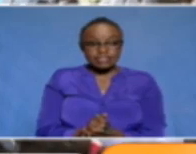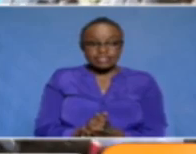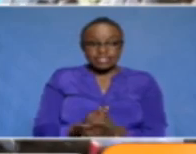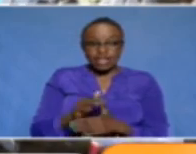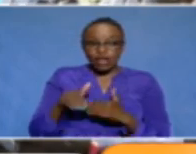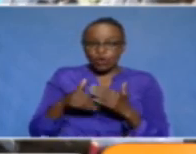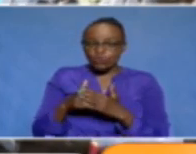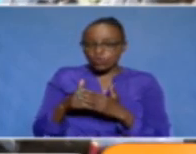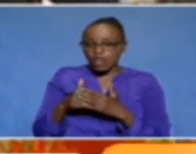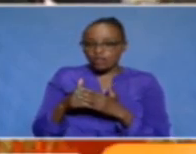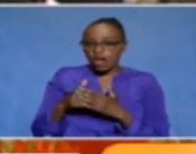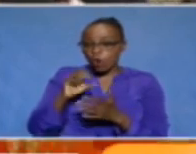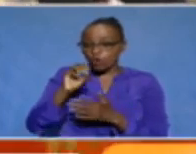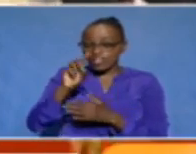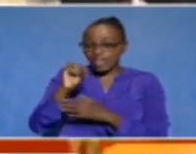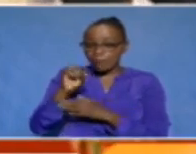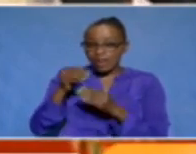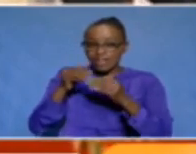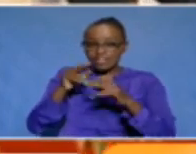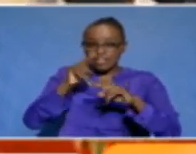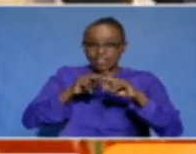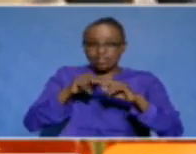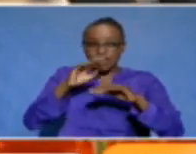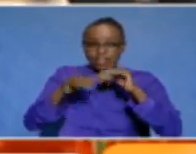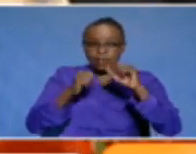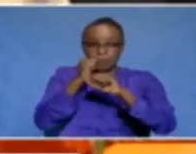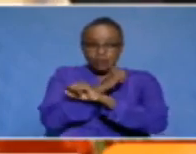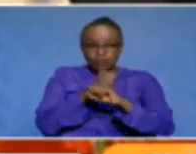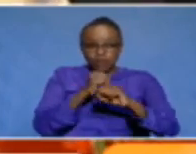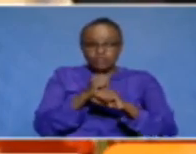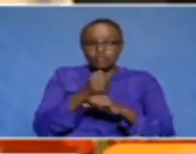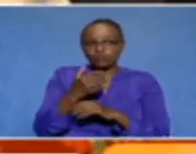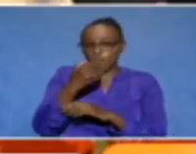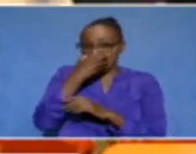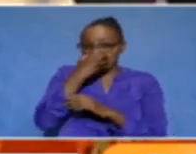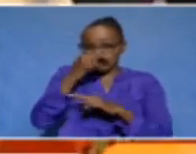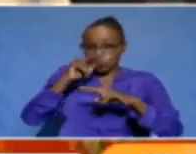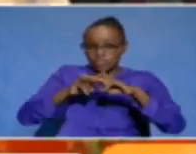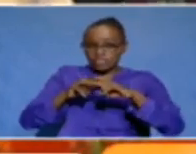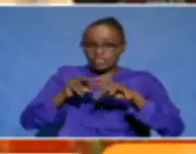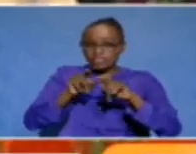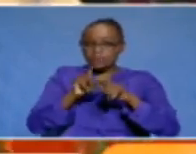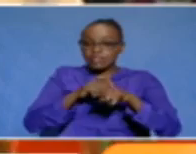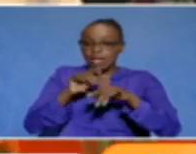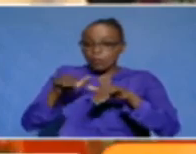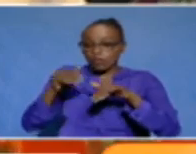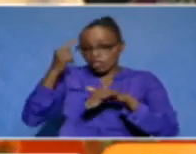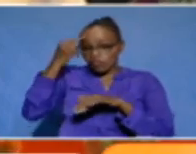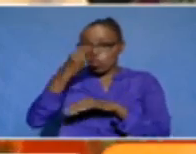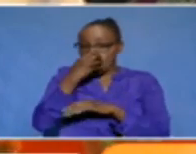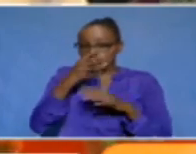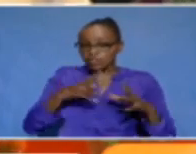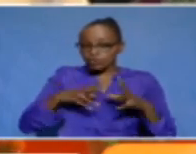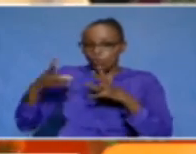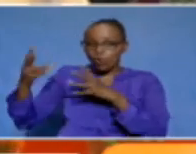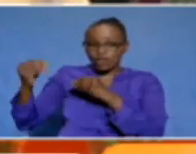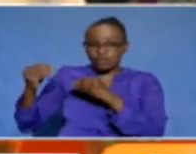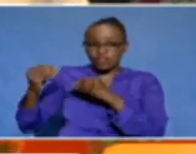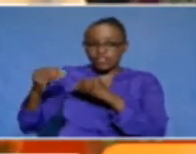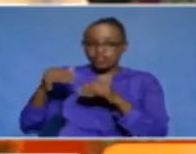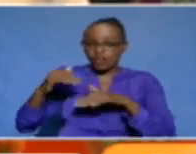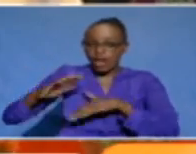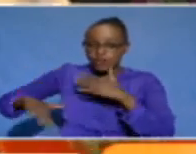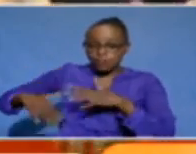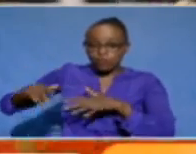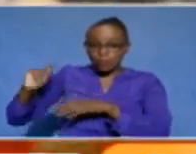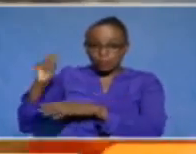ODM leader Raila Odinga sat on Deputy President William Ruto's seat as he waited for Ruto to leave the podium at Bomas